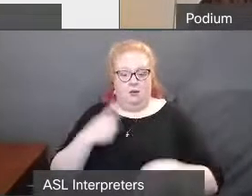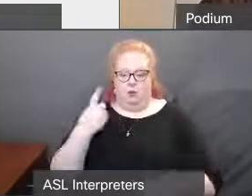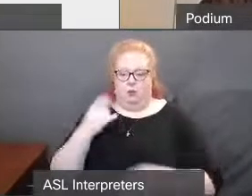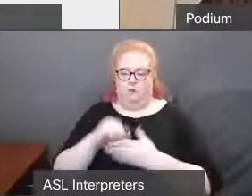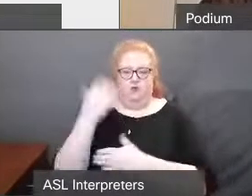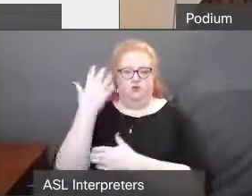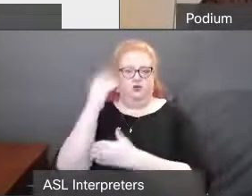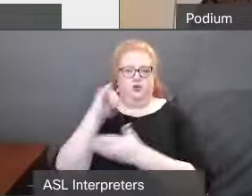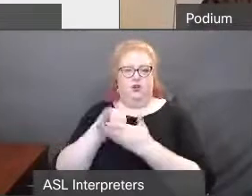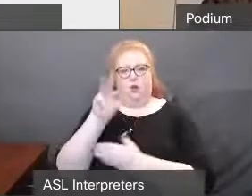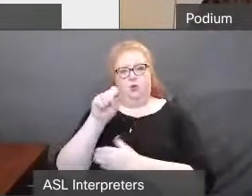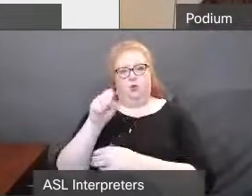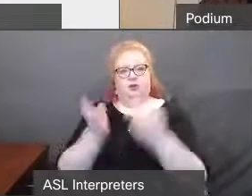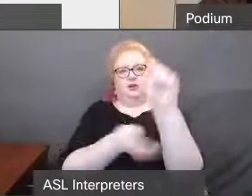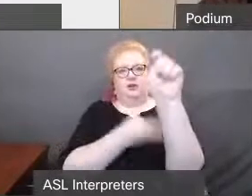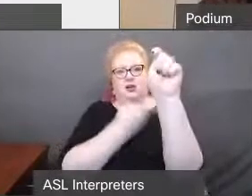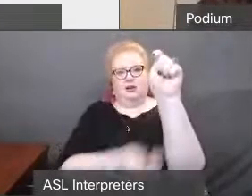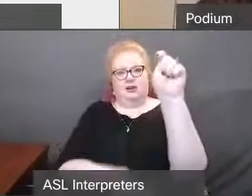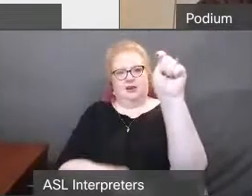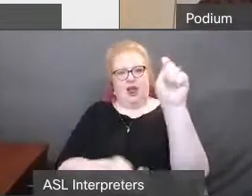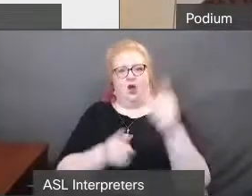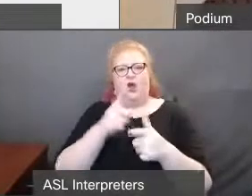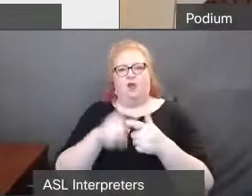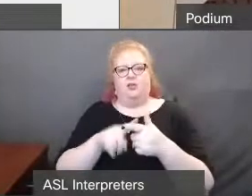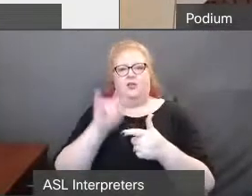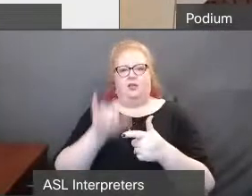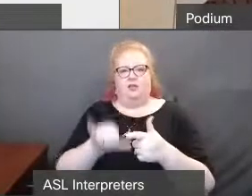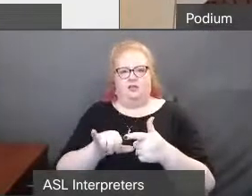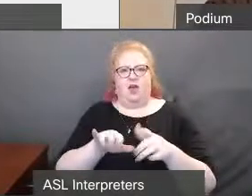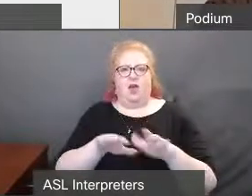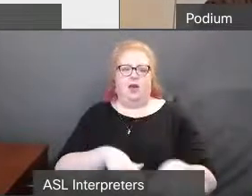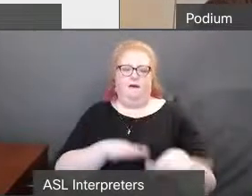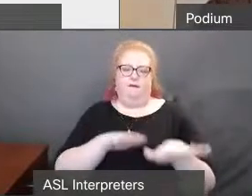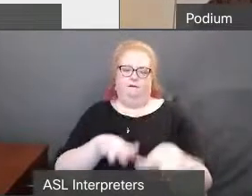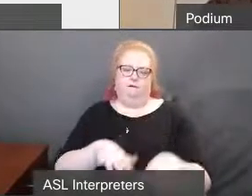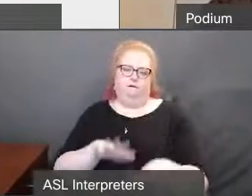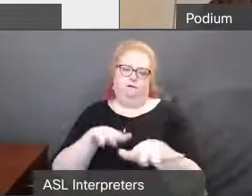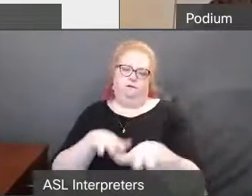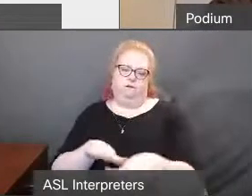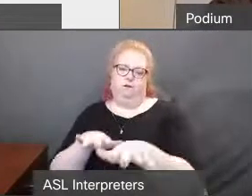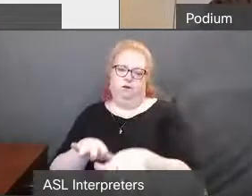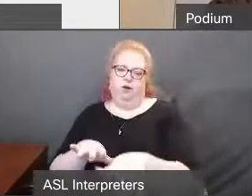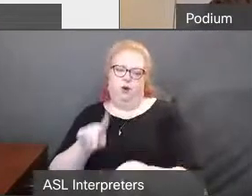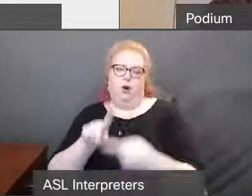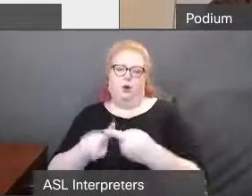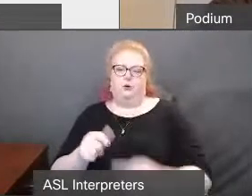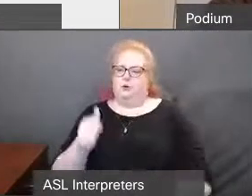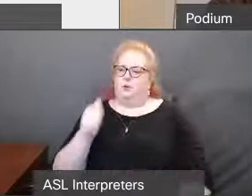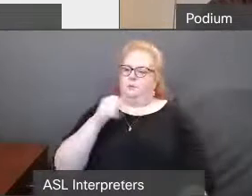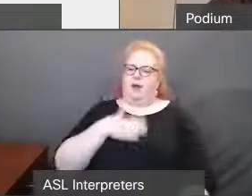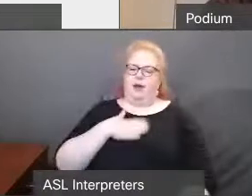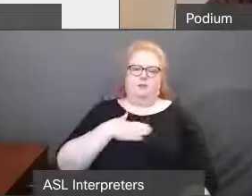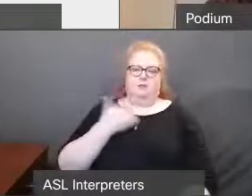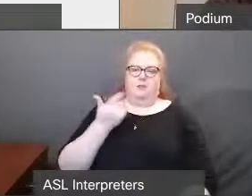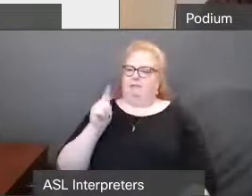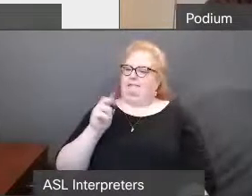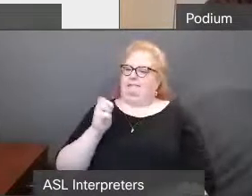cut down over there floated across the properties at the back of my gate right now. And I actually have a picture